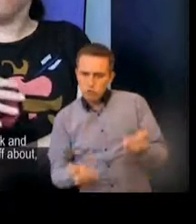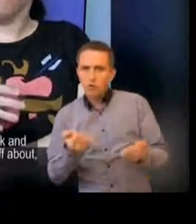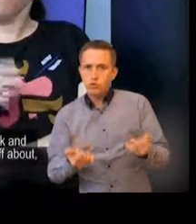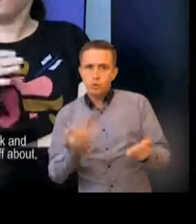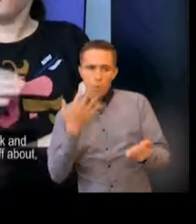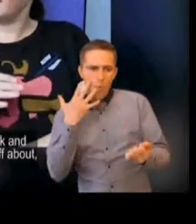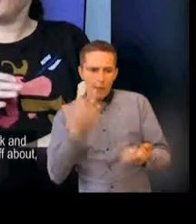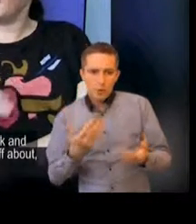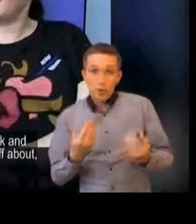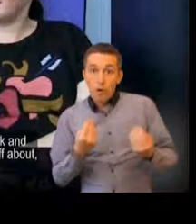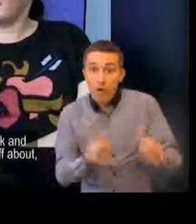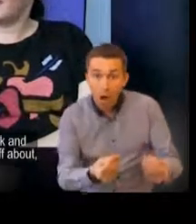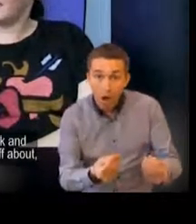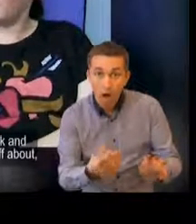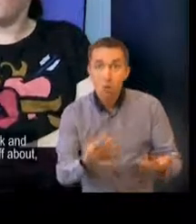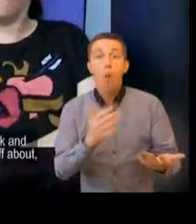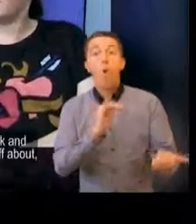what is going to pull her on.